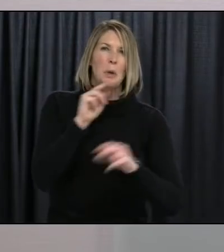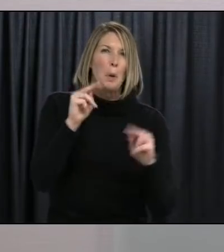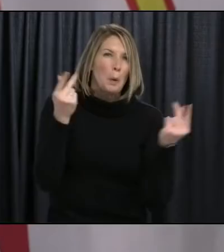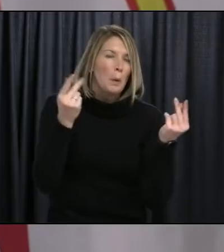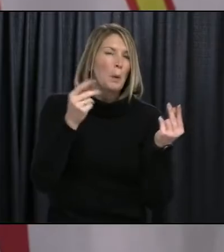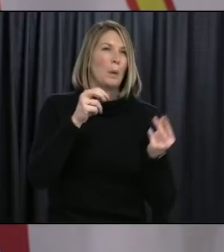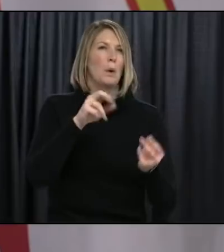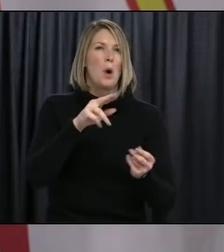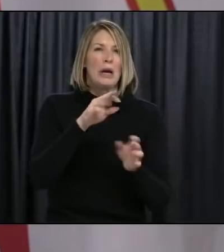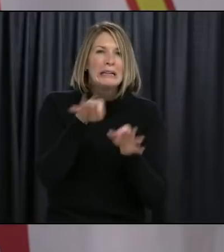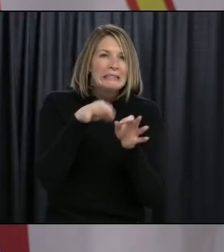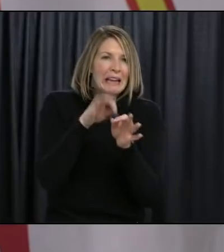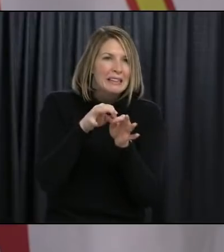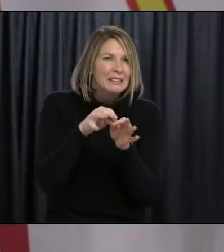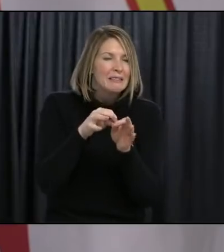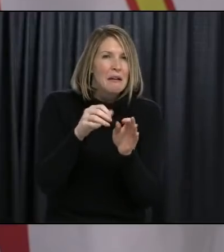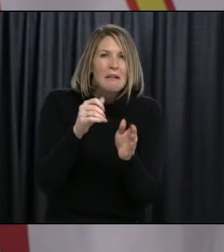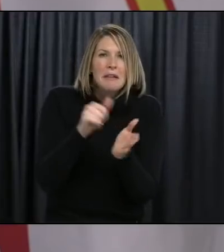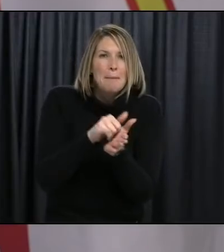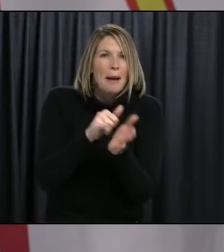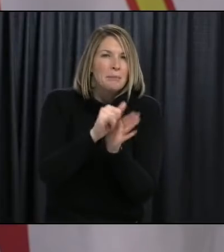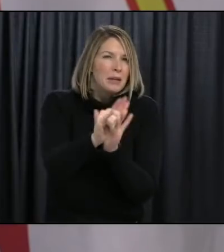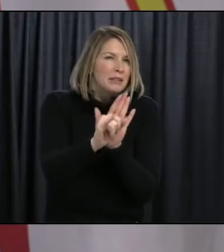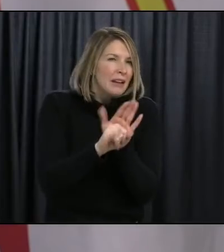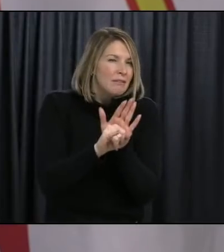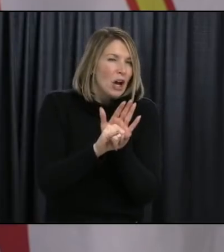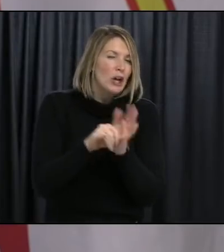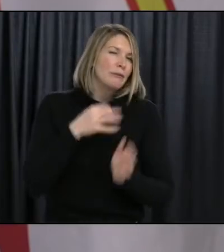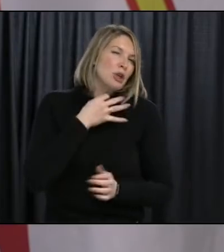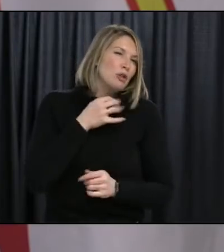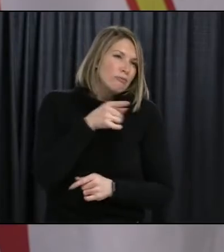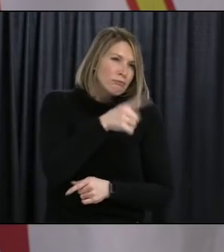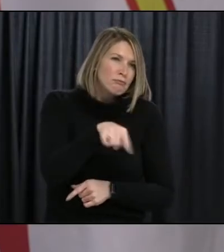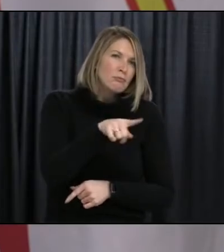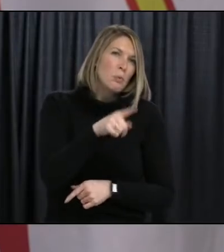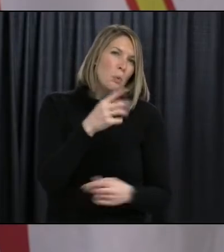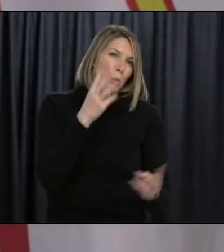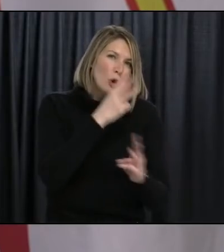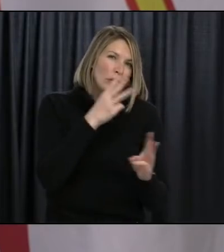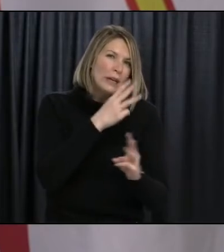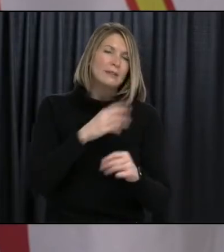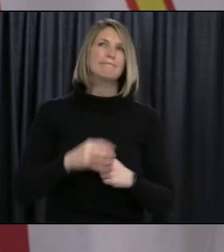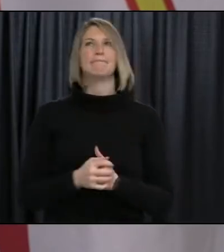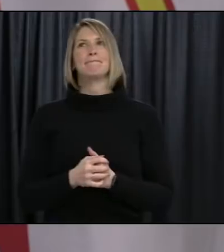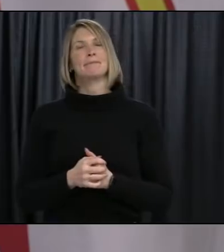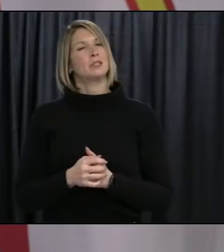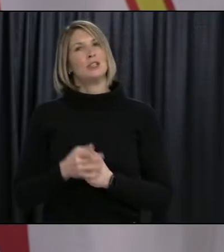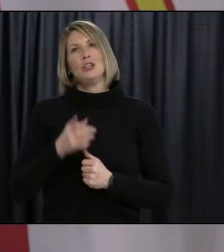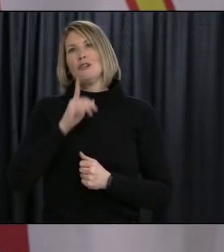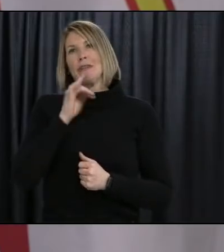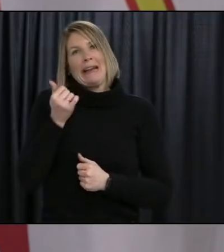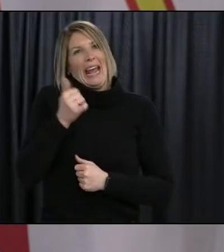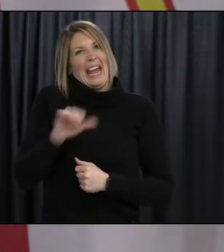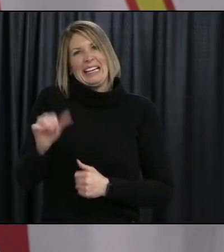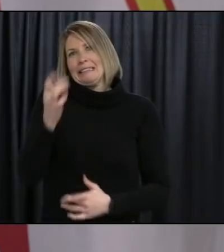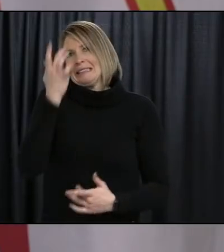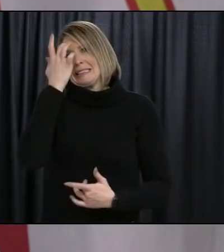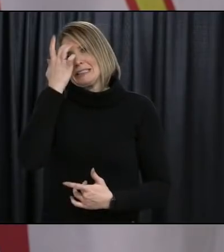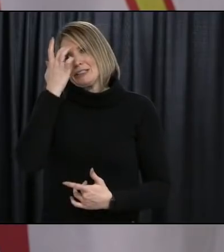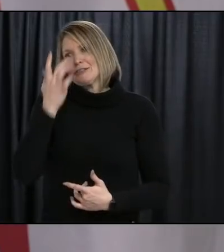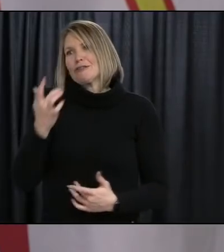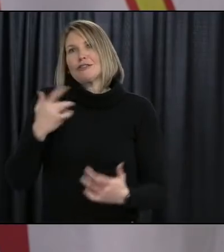possibility? So I think, certainly that's something that we always think about with any of these viruses. And,